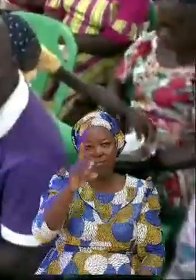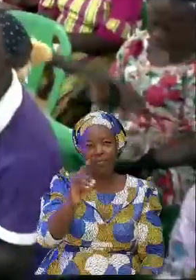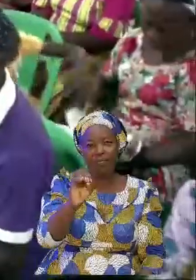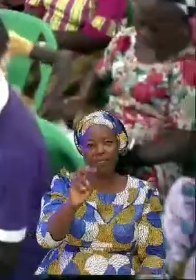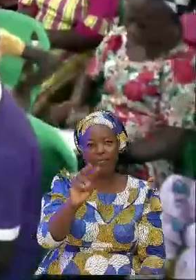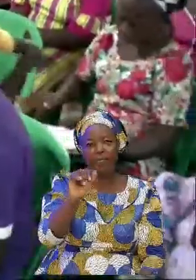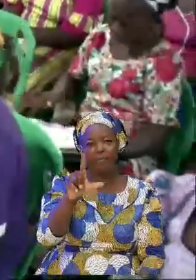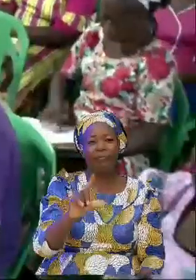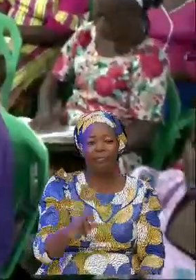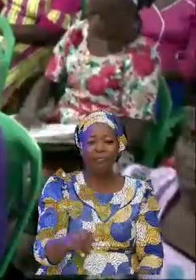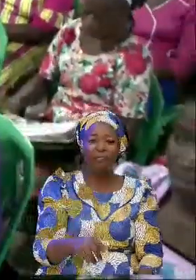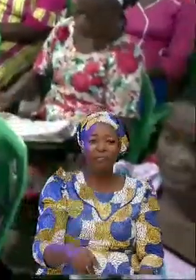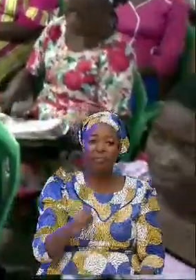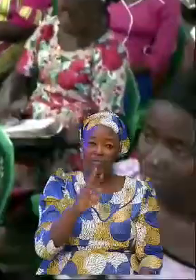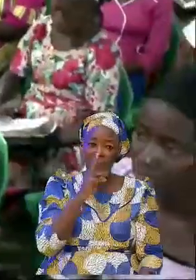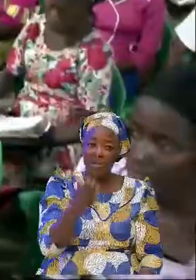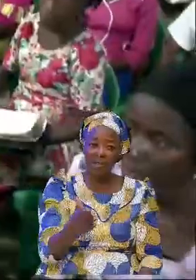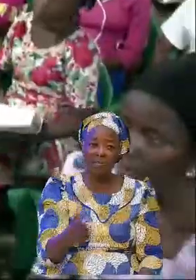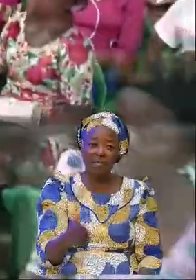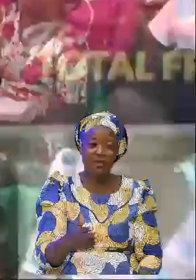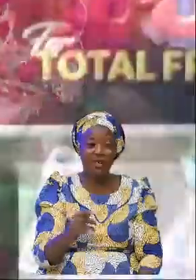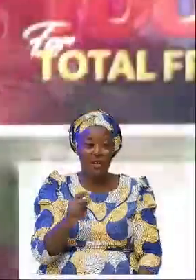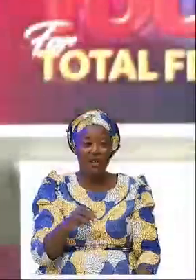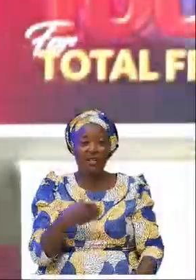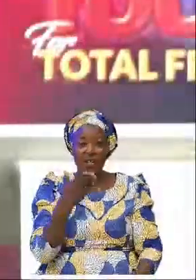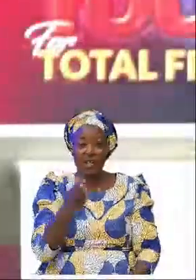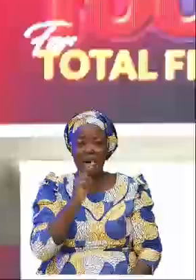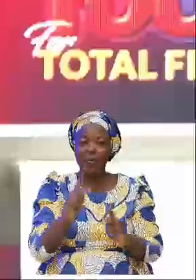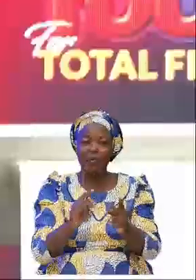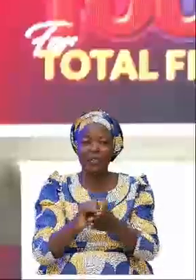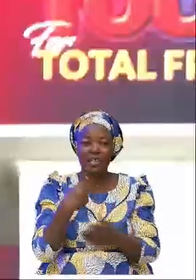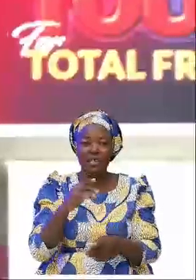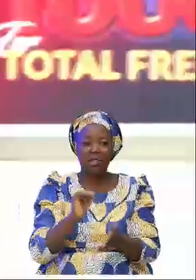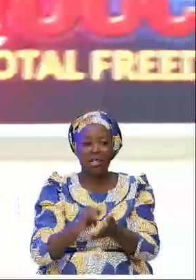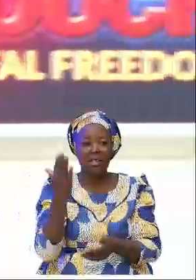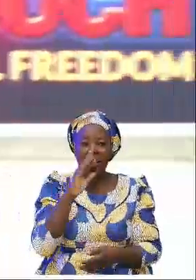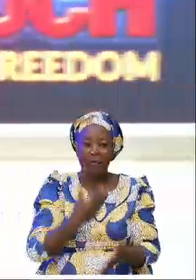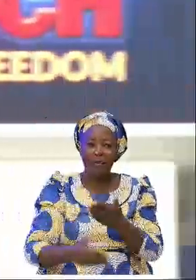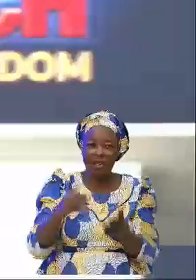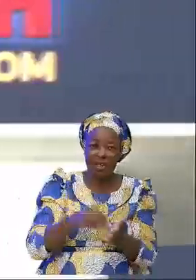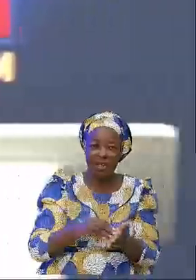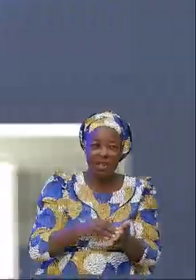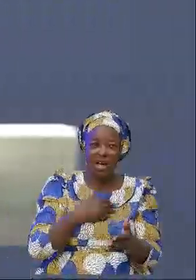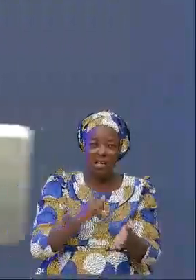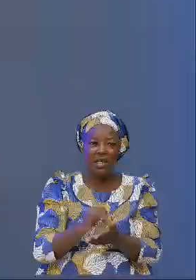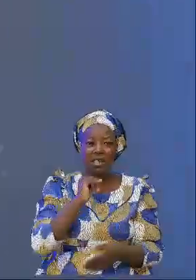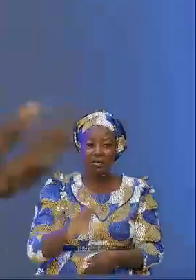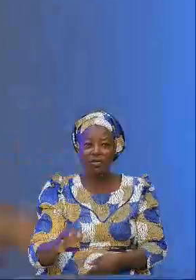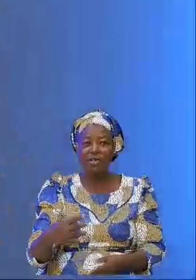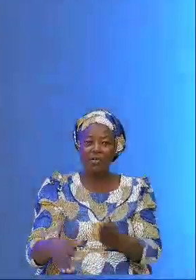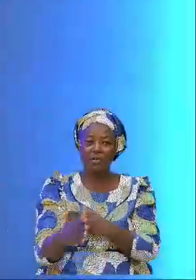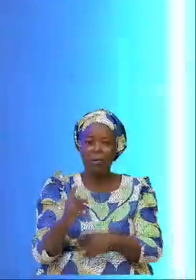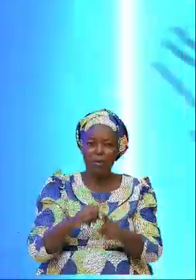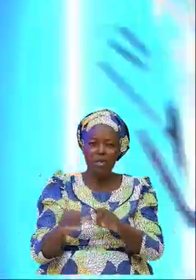victory over the devil. Are you there? You know, there are people, they say they